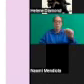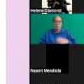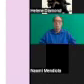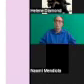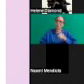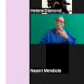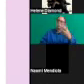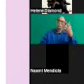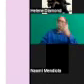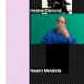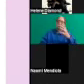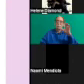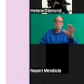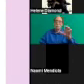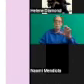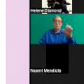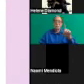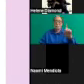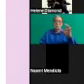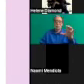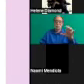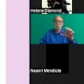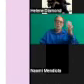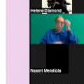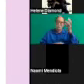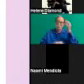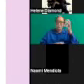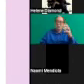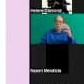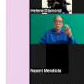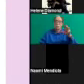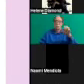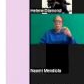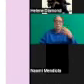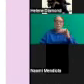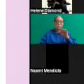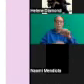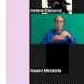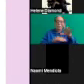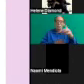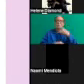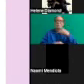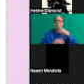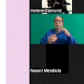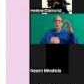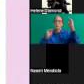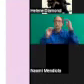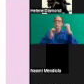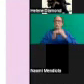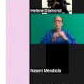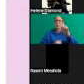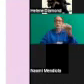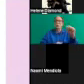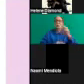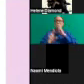beautiful CDC infographic stating that adults with disabilities report frequent mental distress almost